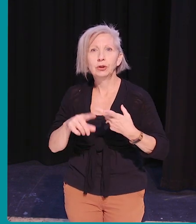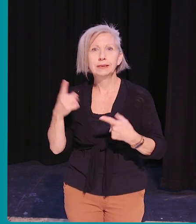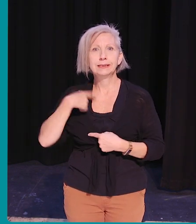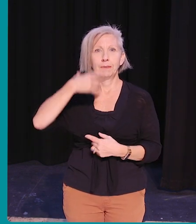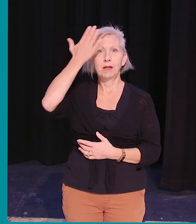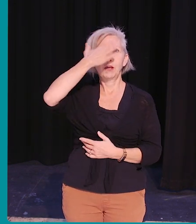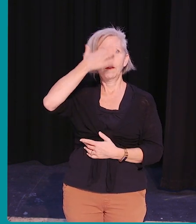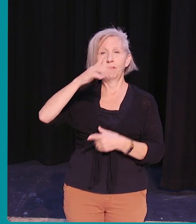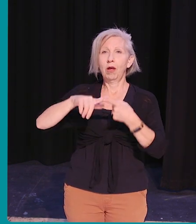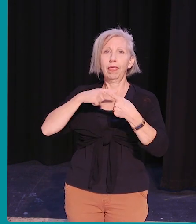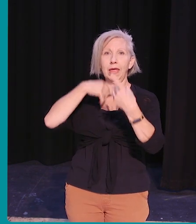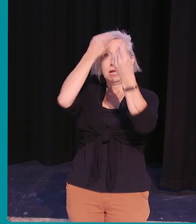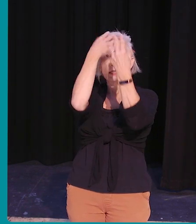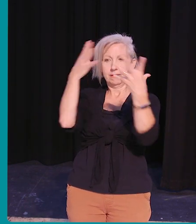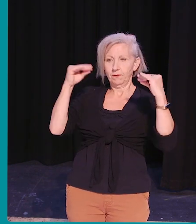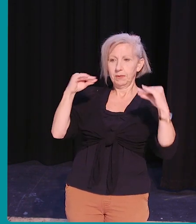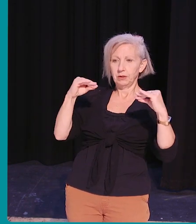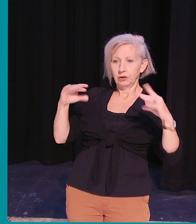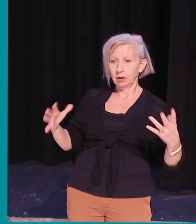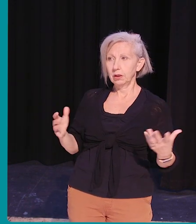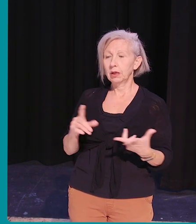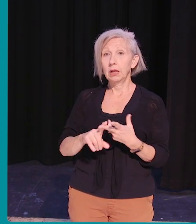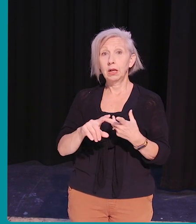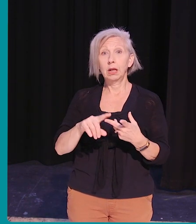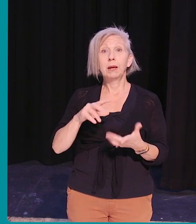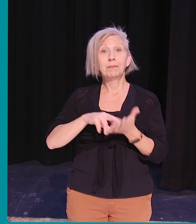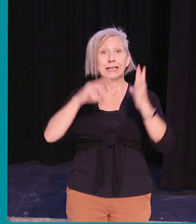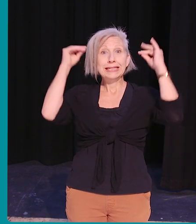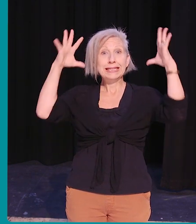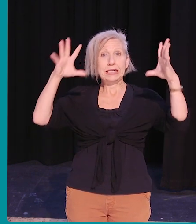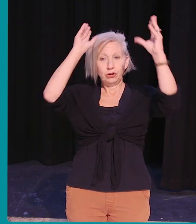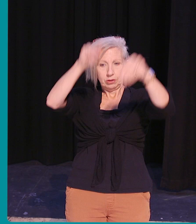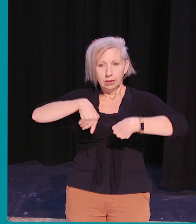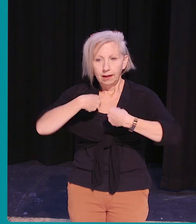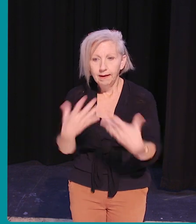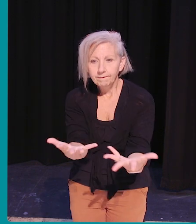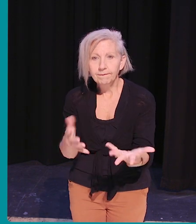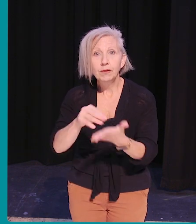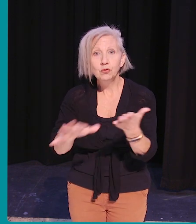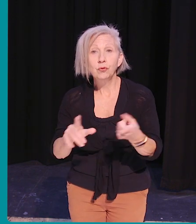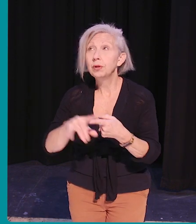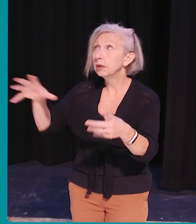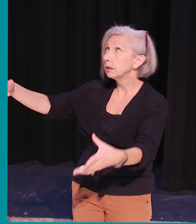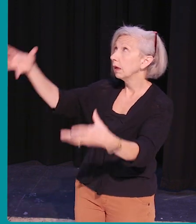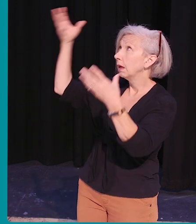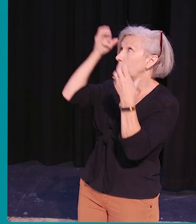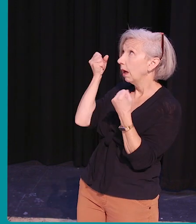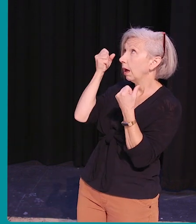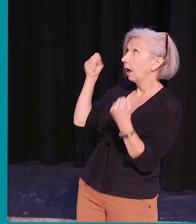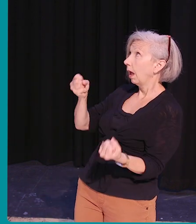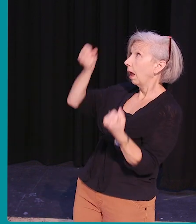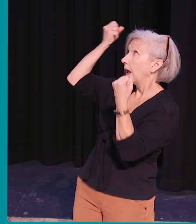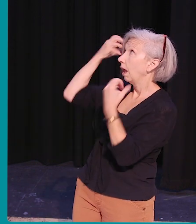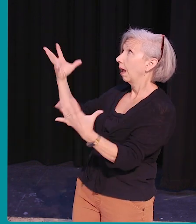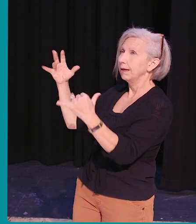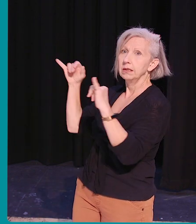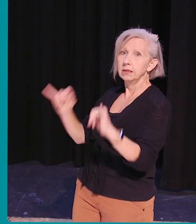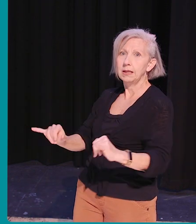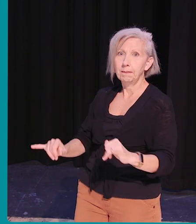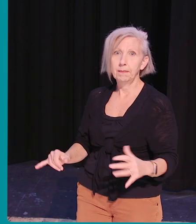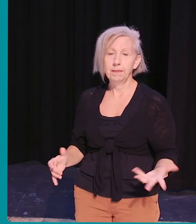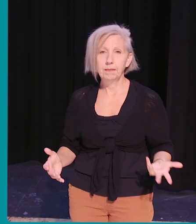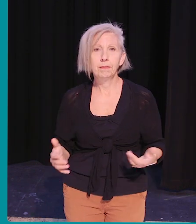displays information, transmission out and regurgitation back, right? Siloed subject